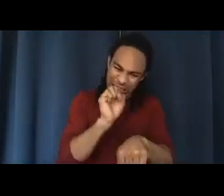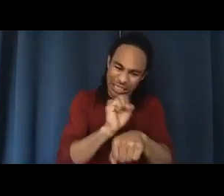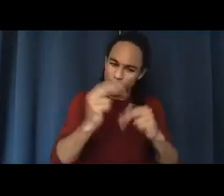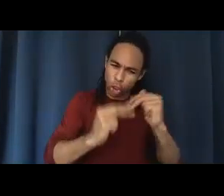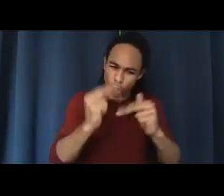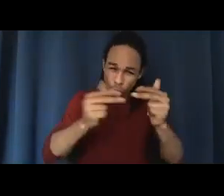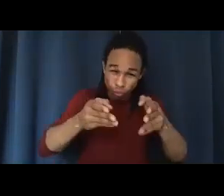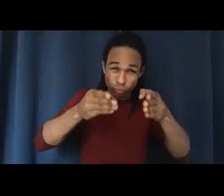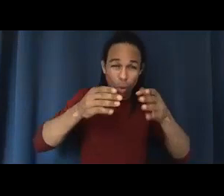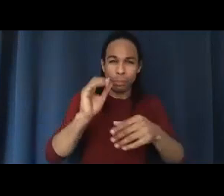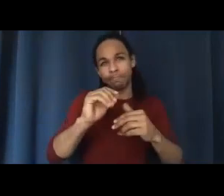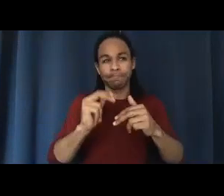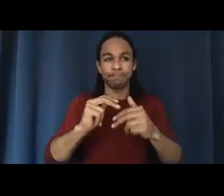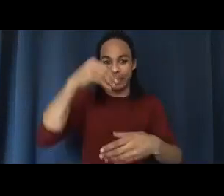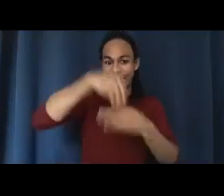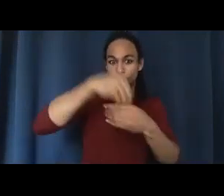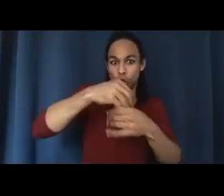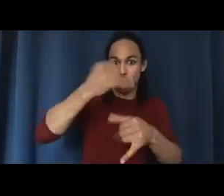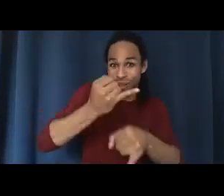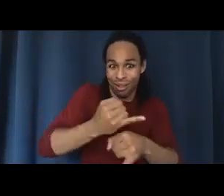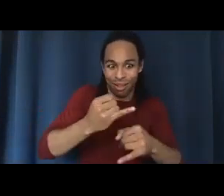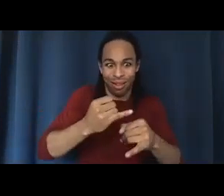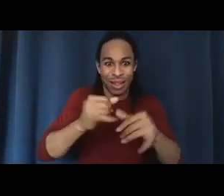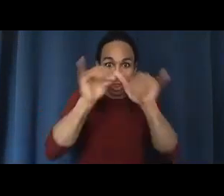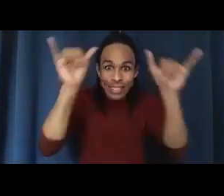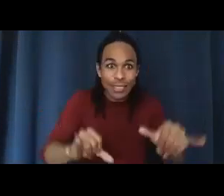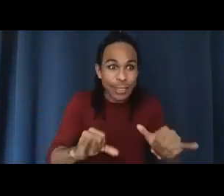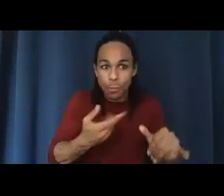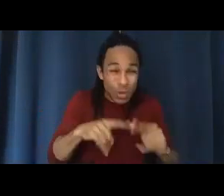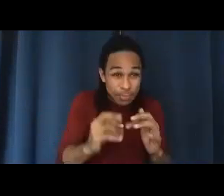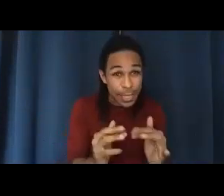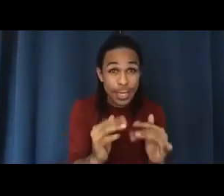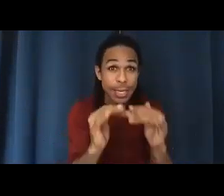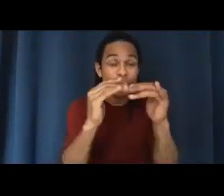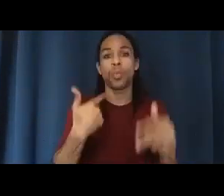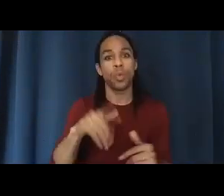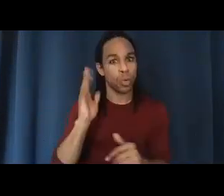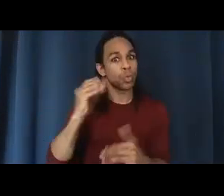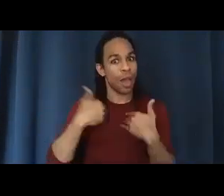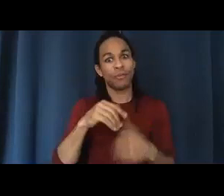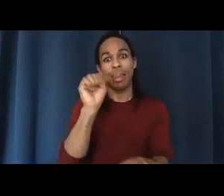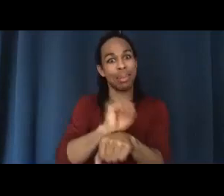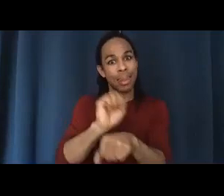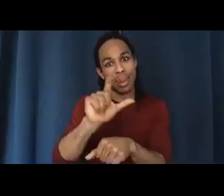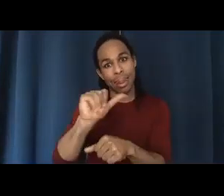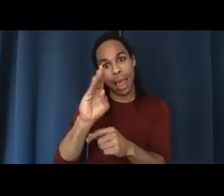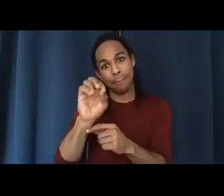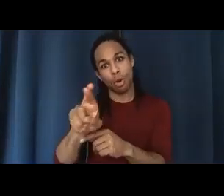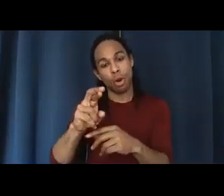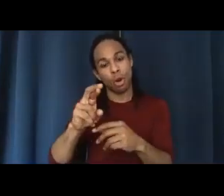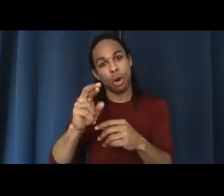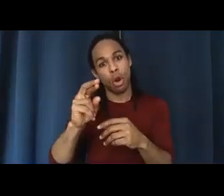mainly throughout the former years, while we had the Labour Party in force. And the people